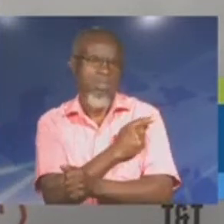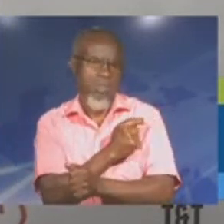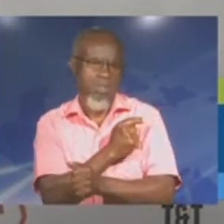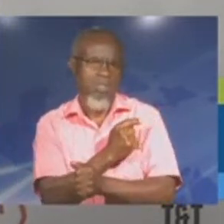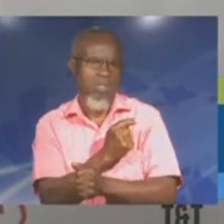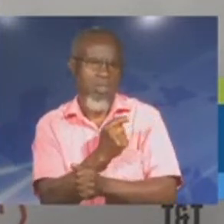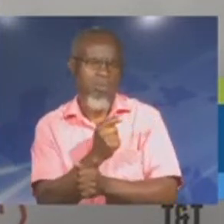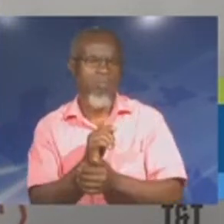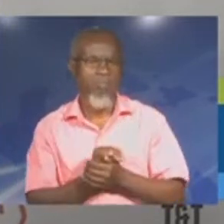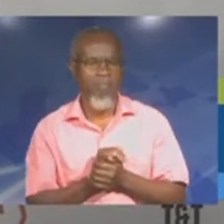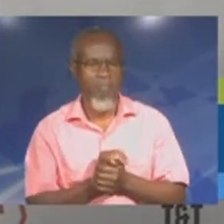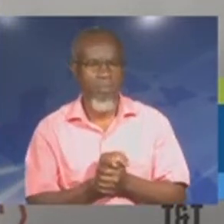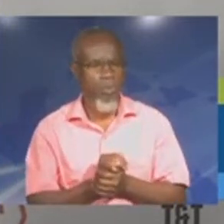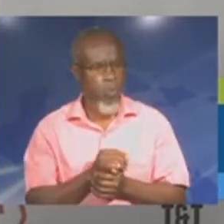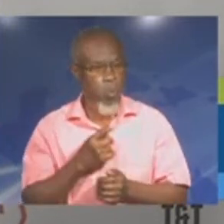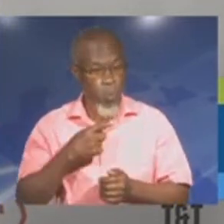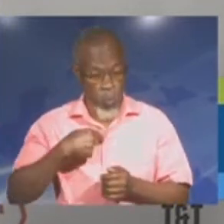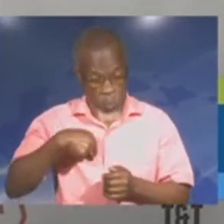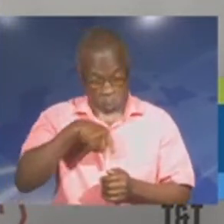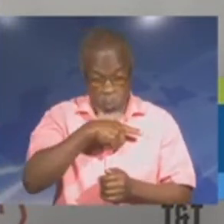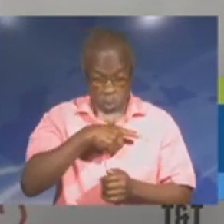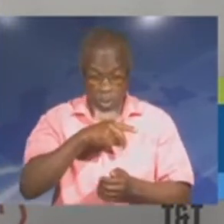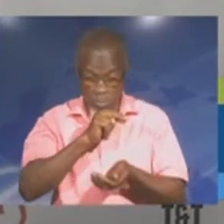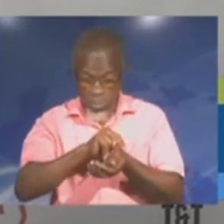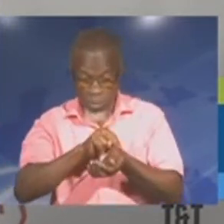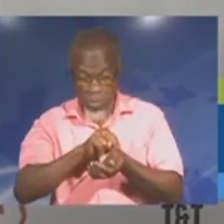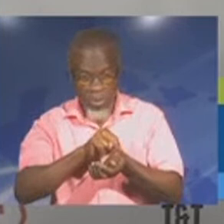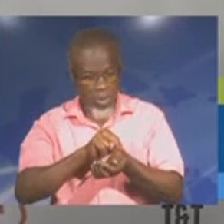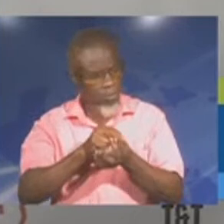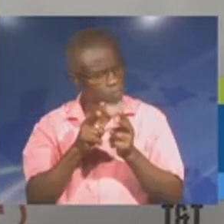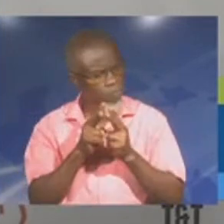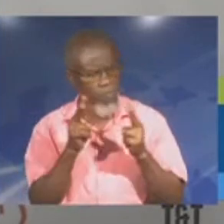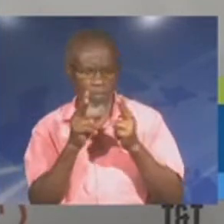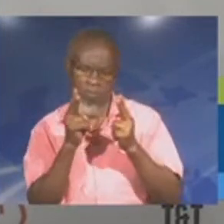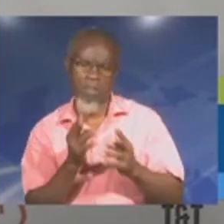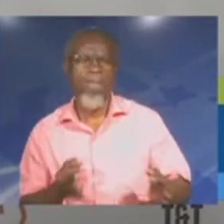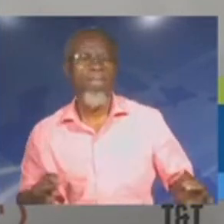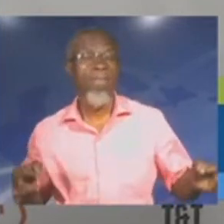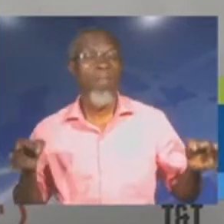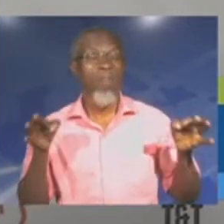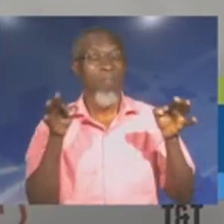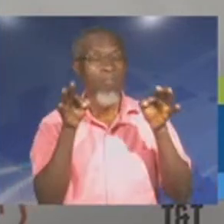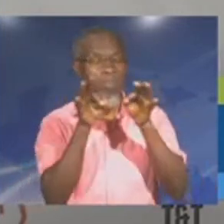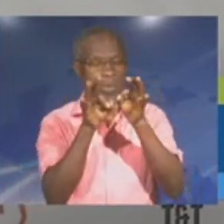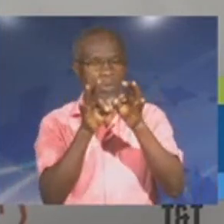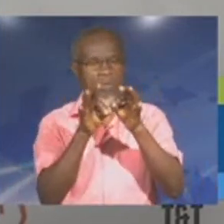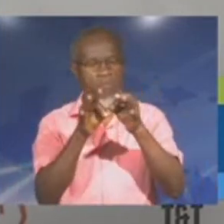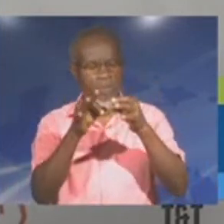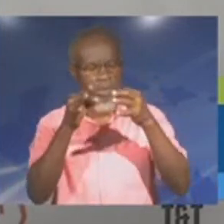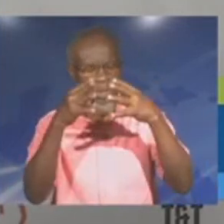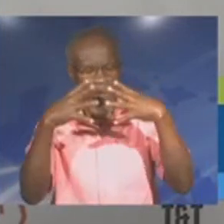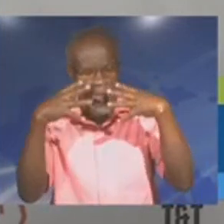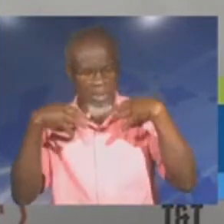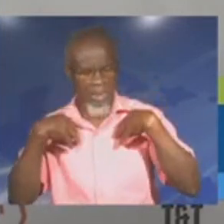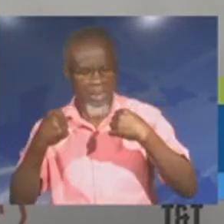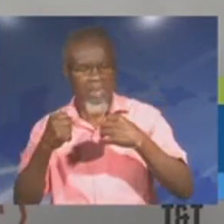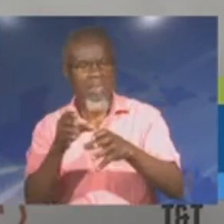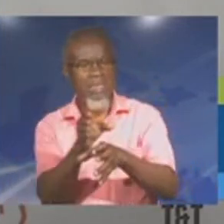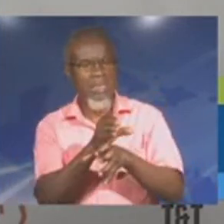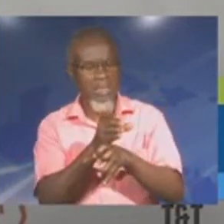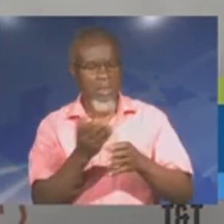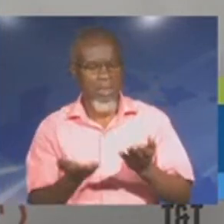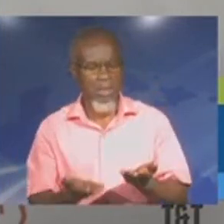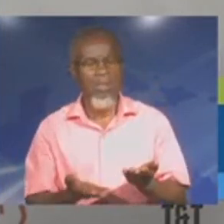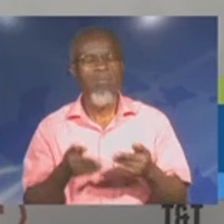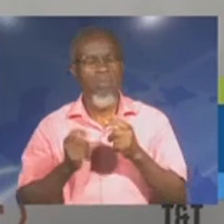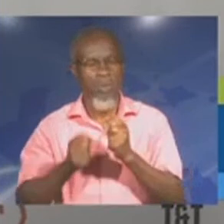backbone of the healthcare system in Trinidad and Tobago. As one of the most trusted and respected health professions,